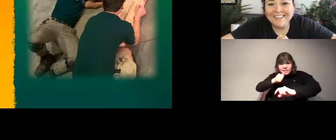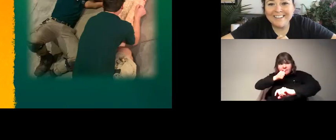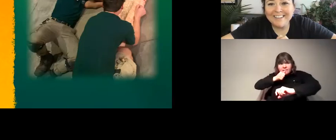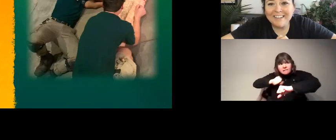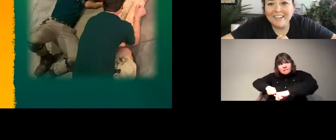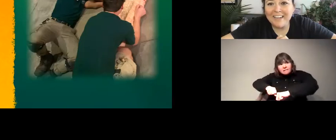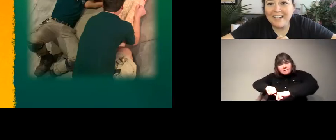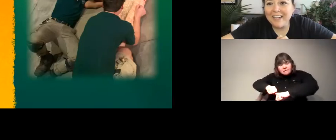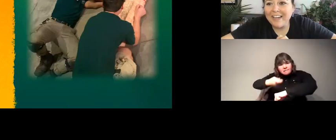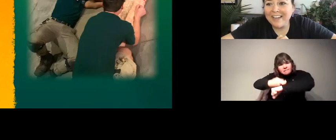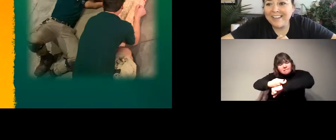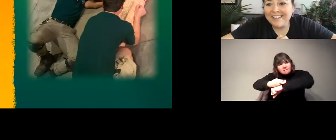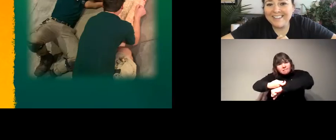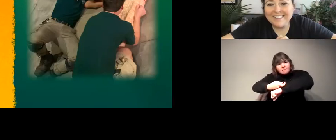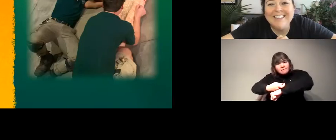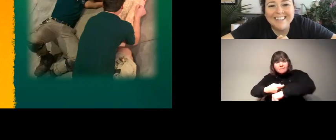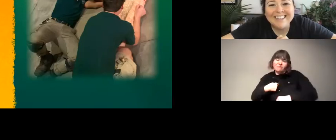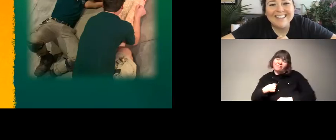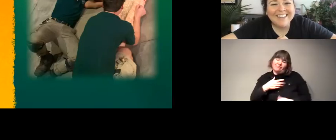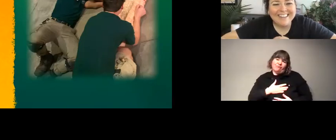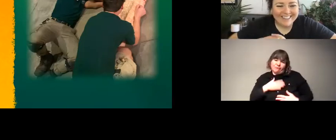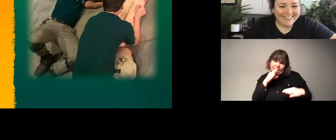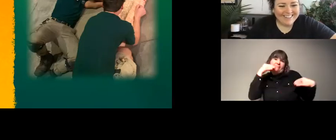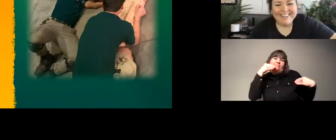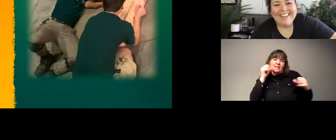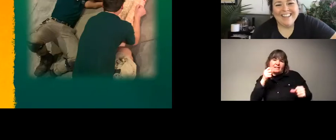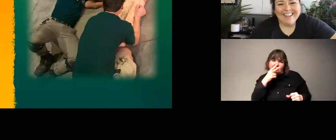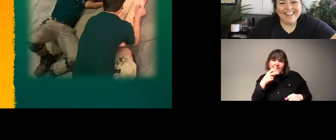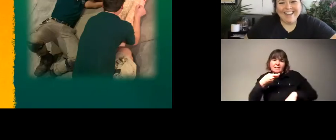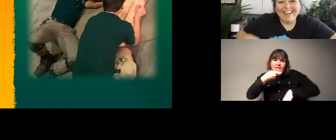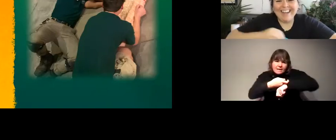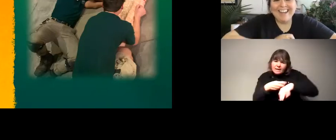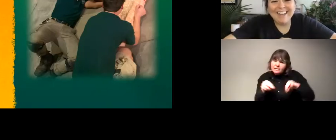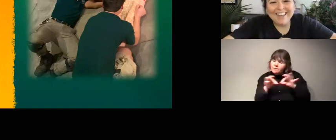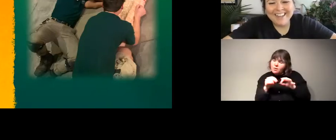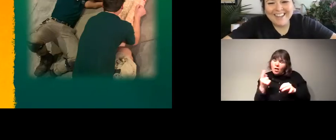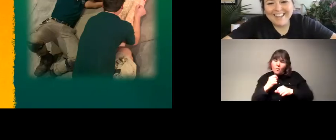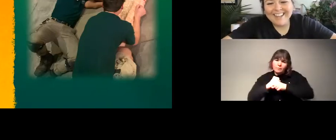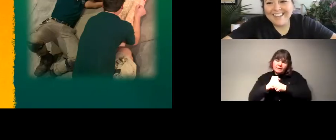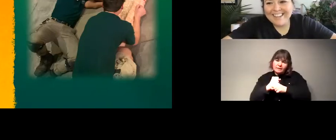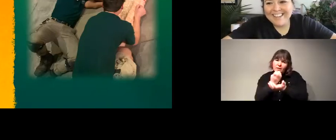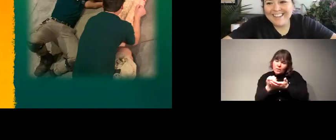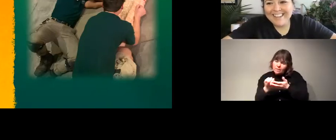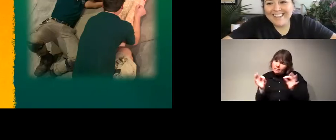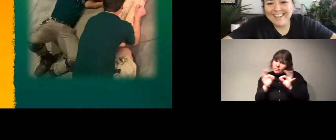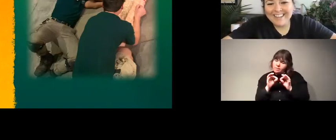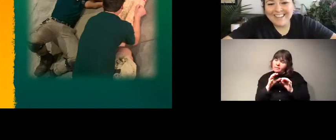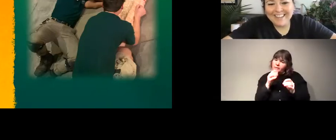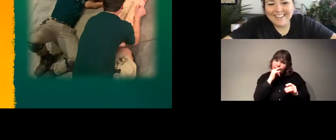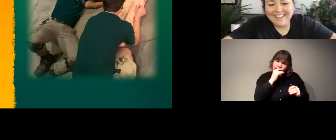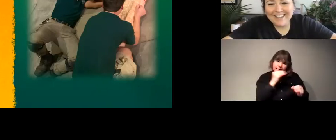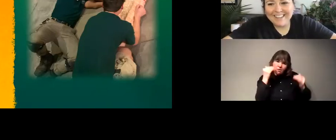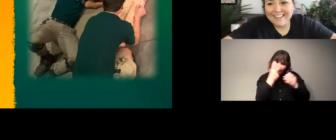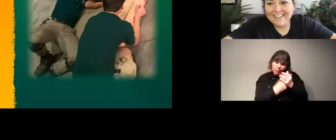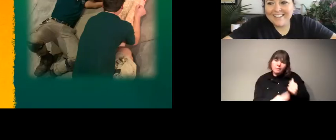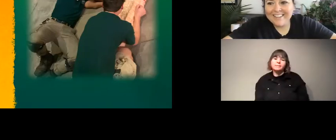on that shoulder. As you can see, I'm having a great time. But knee pads are important. Always wear your protective equipment, kids and adults. And